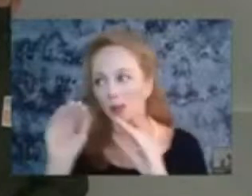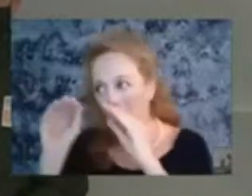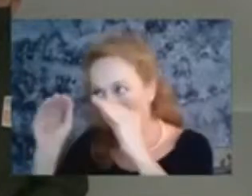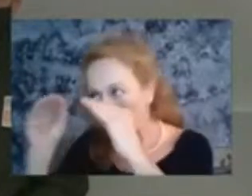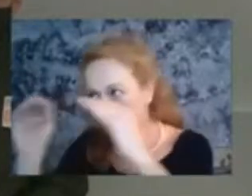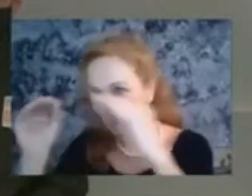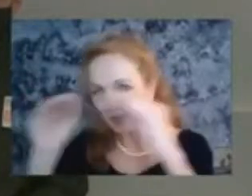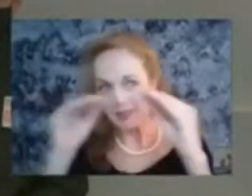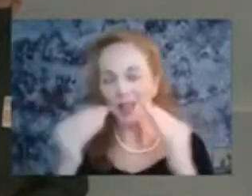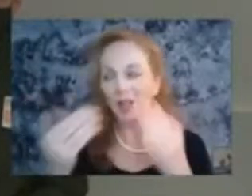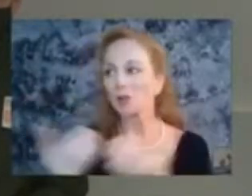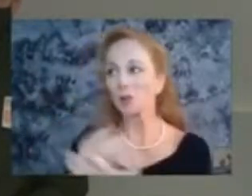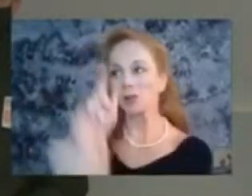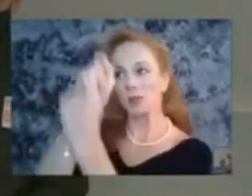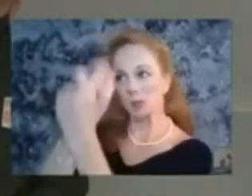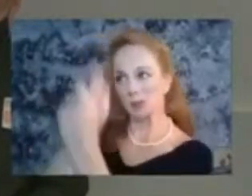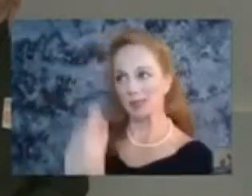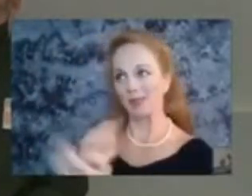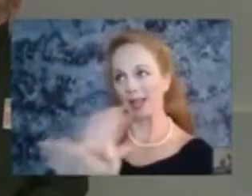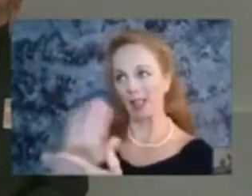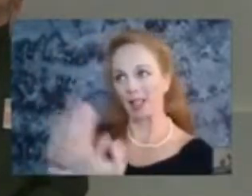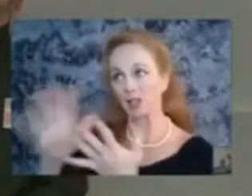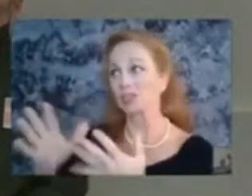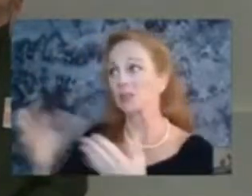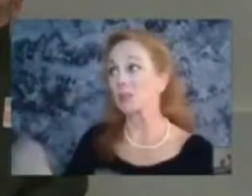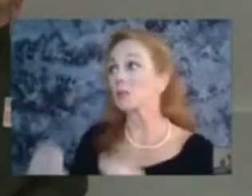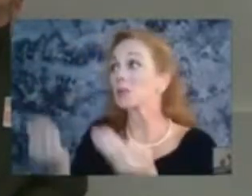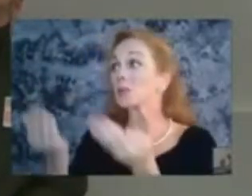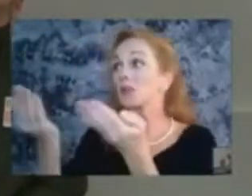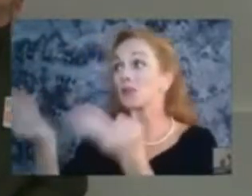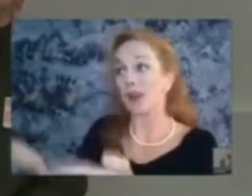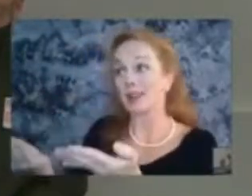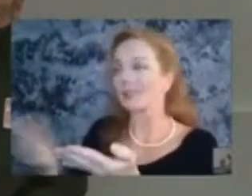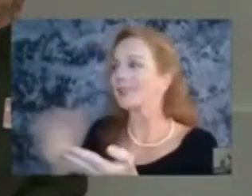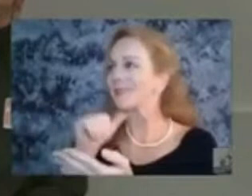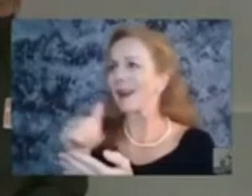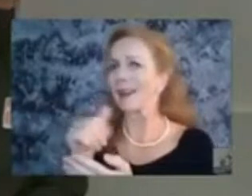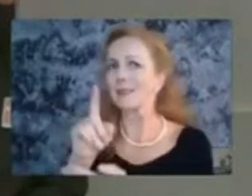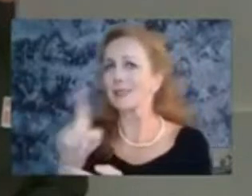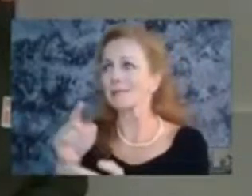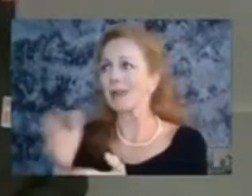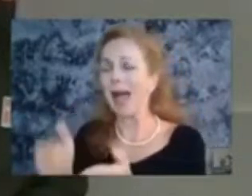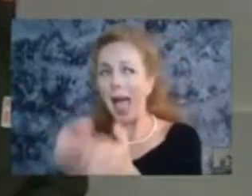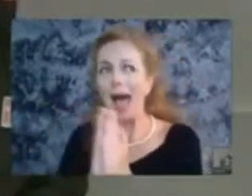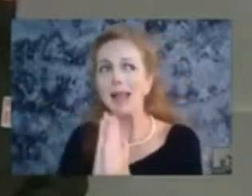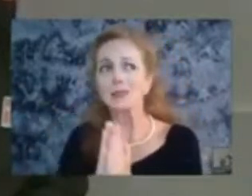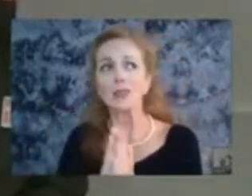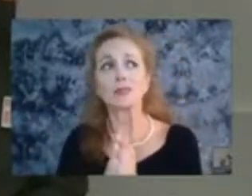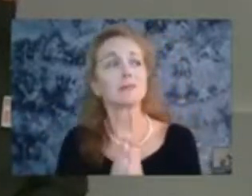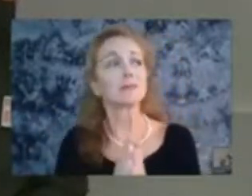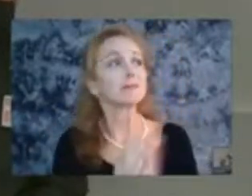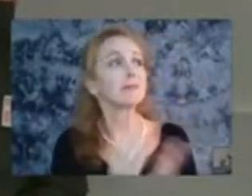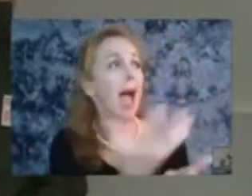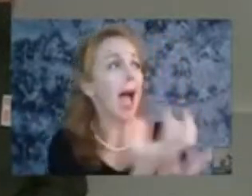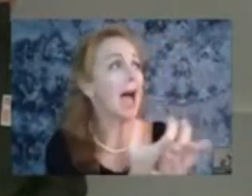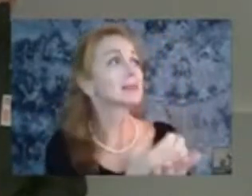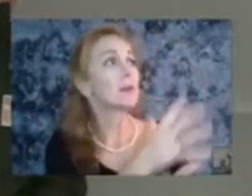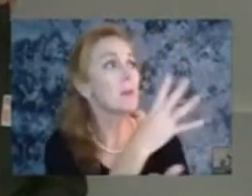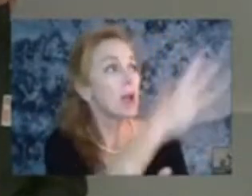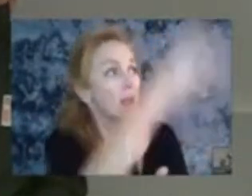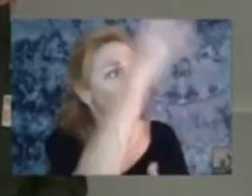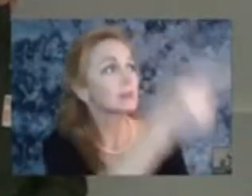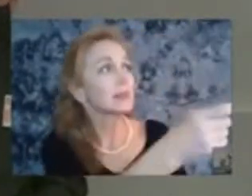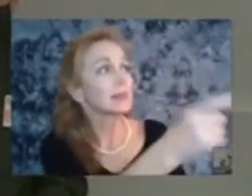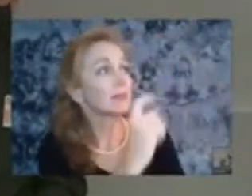new specific cleaner is being provided to them. They don't have to ask for that on their wish list with parents anymore. We're actually giving it to them, and